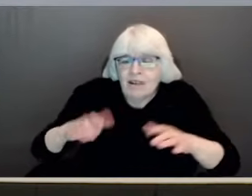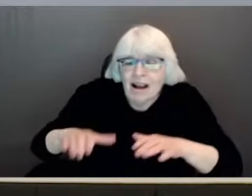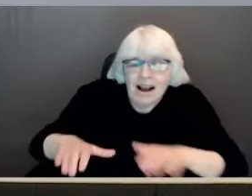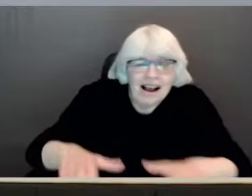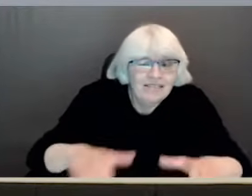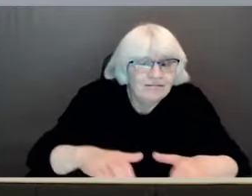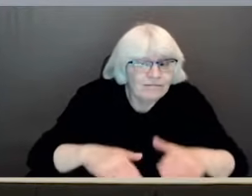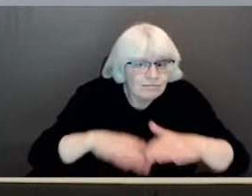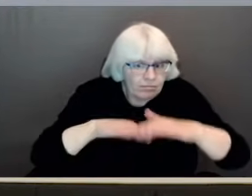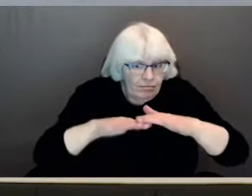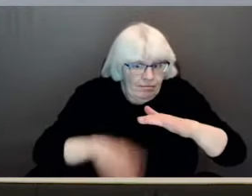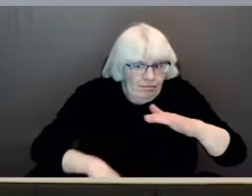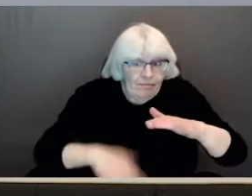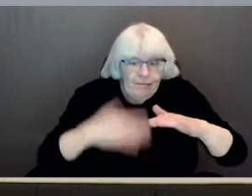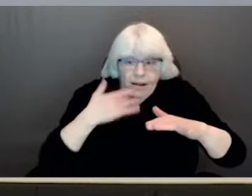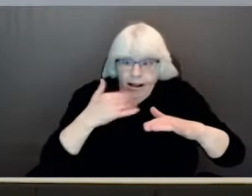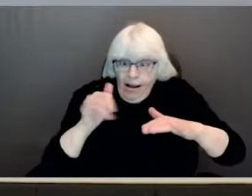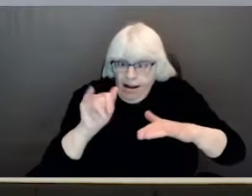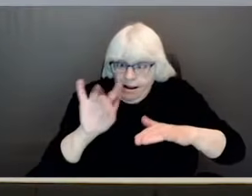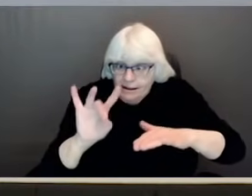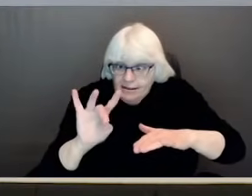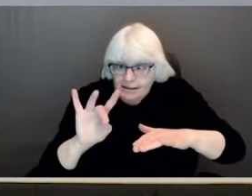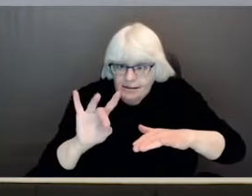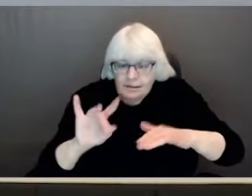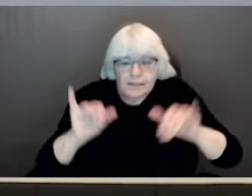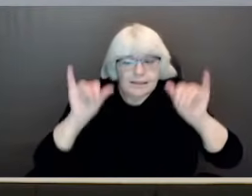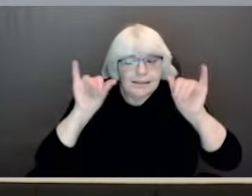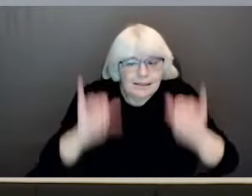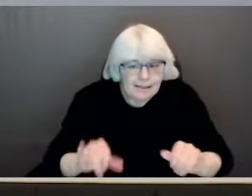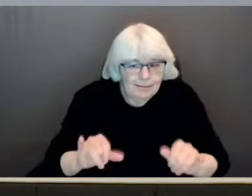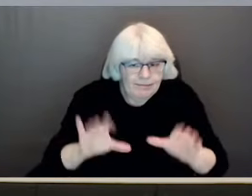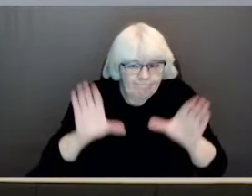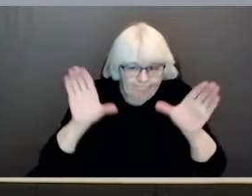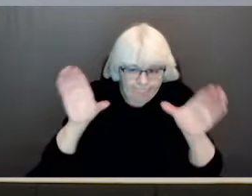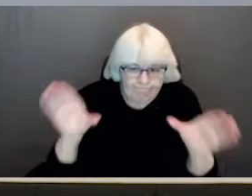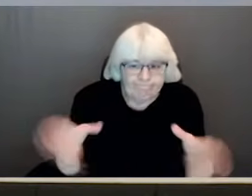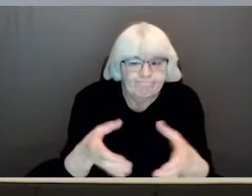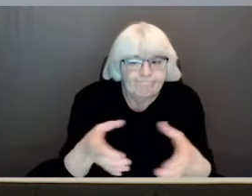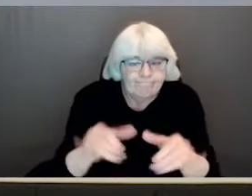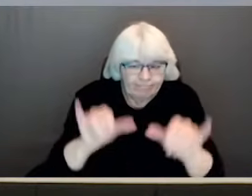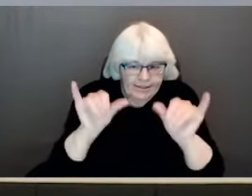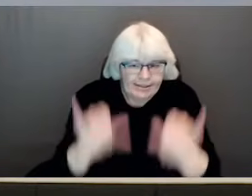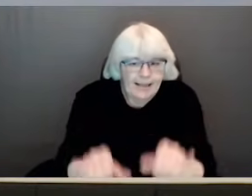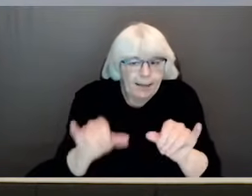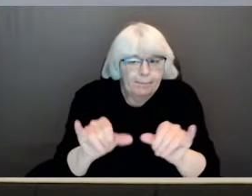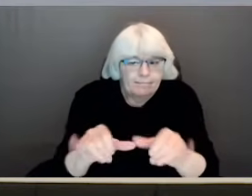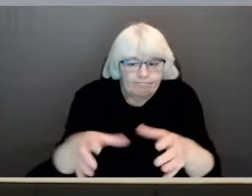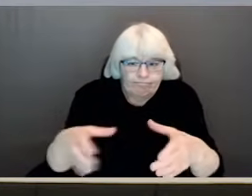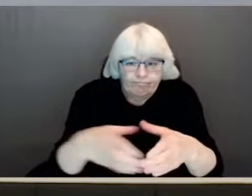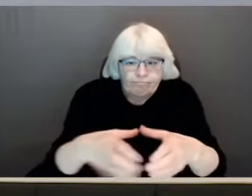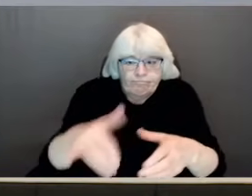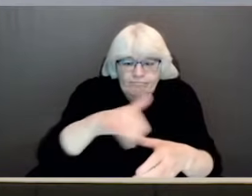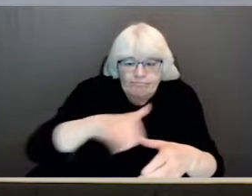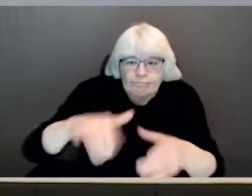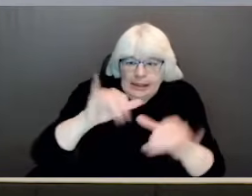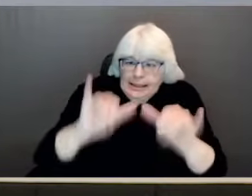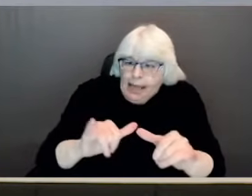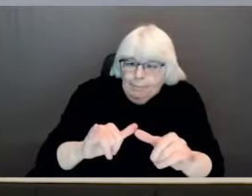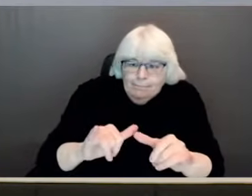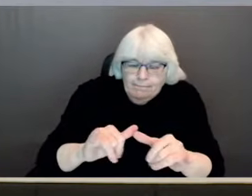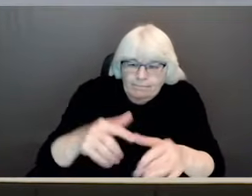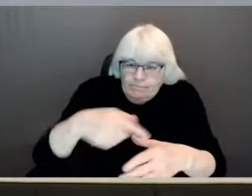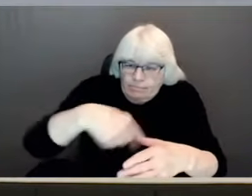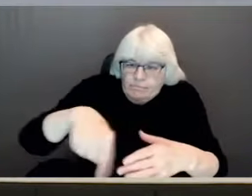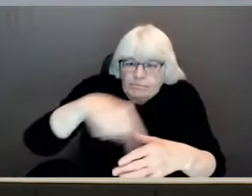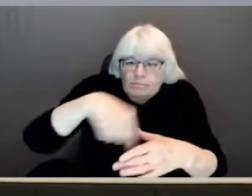The province's vaccination verifier app, the PEI VaxPass Verifier, will be officially ready for